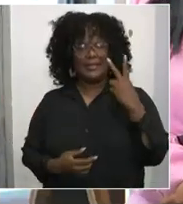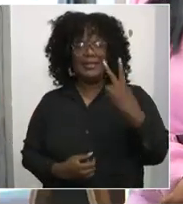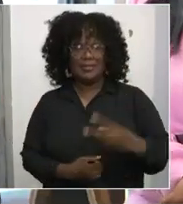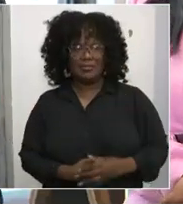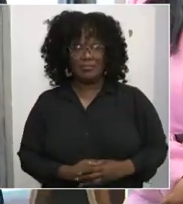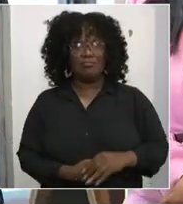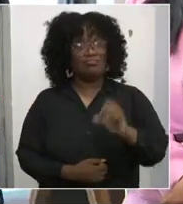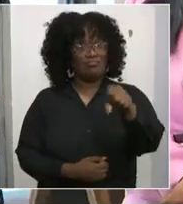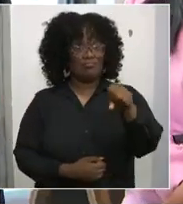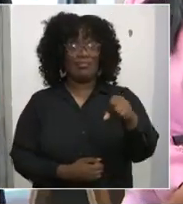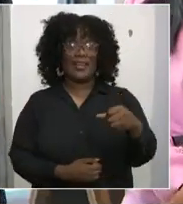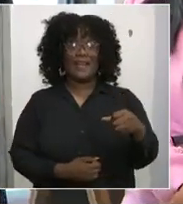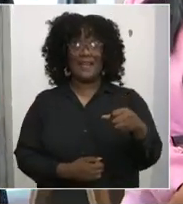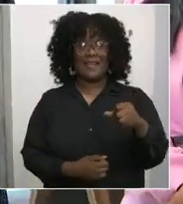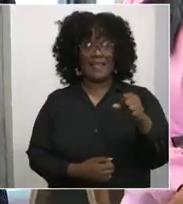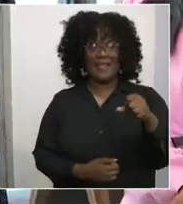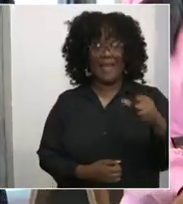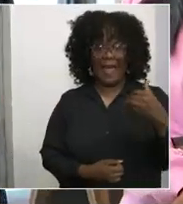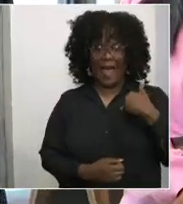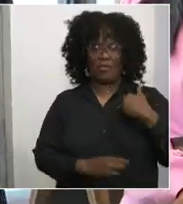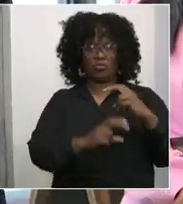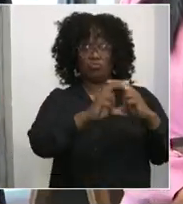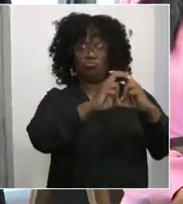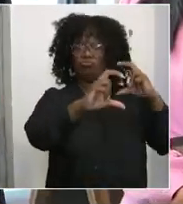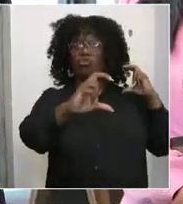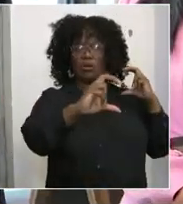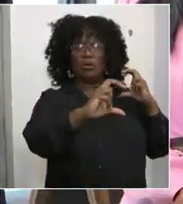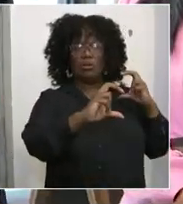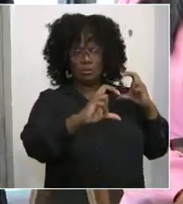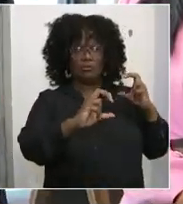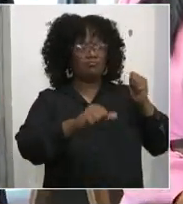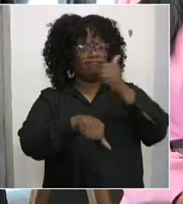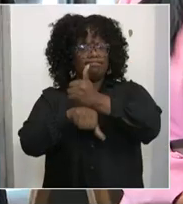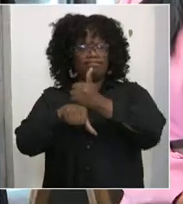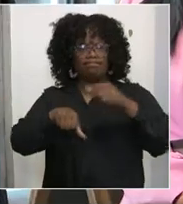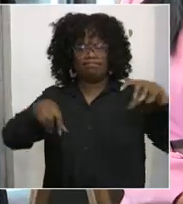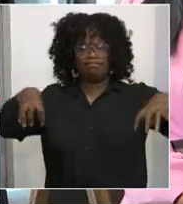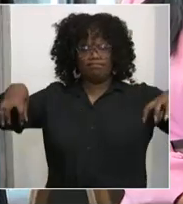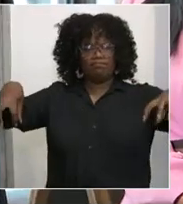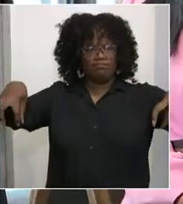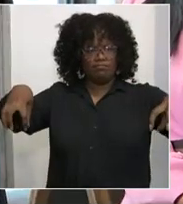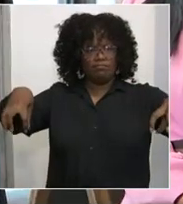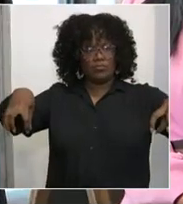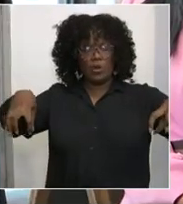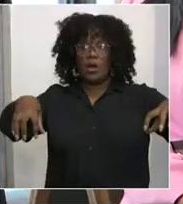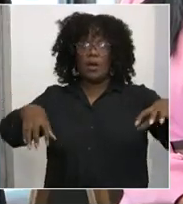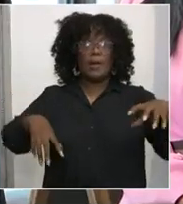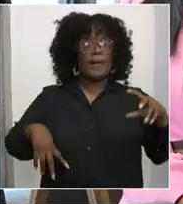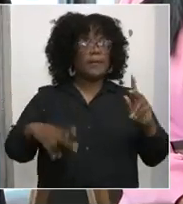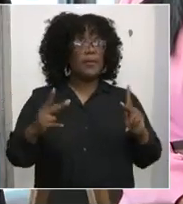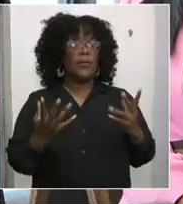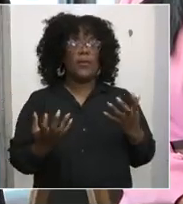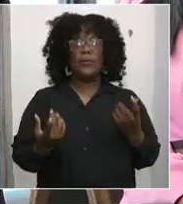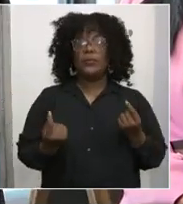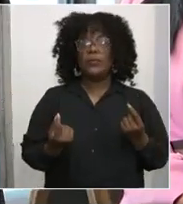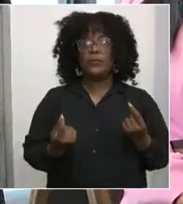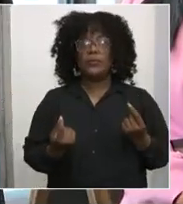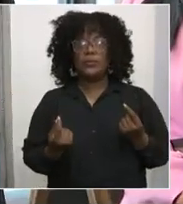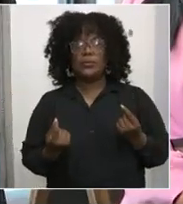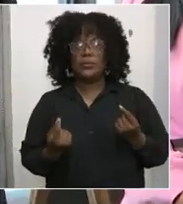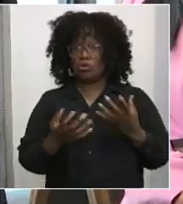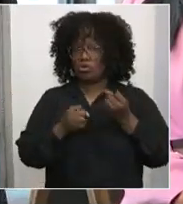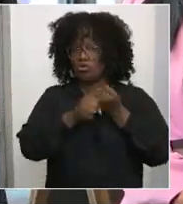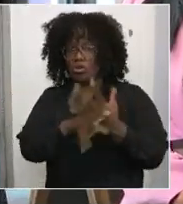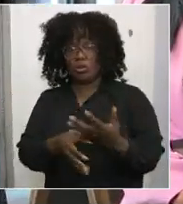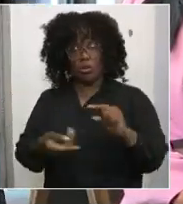city to ensure that we don't have any type of individuals who choose to want to cause harm to our city, or to our